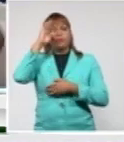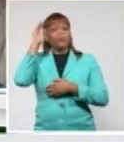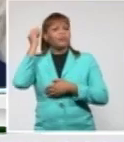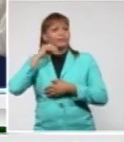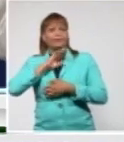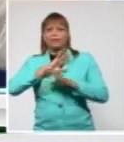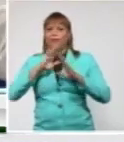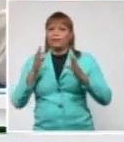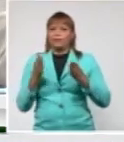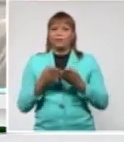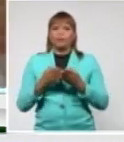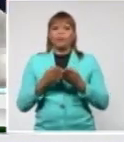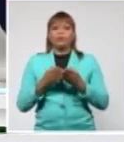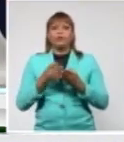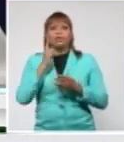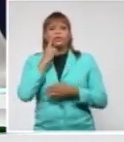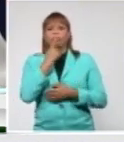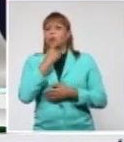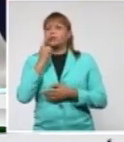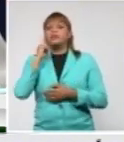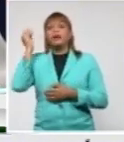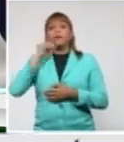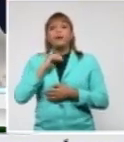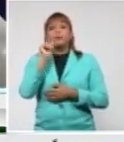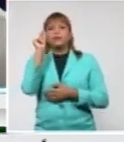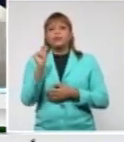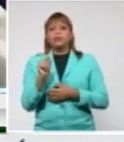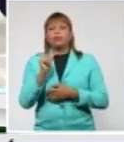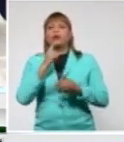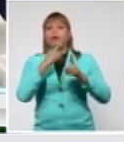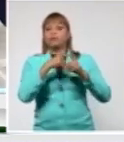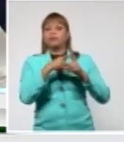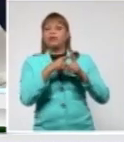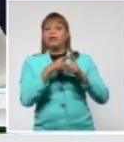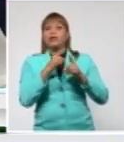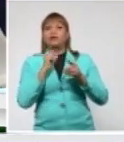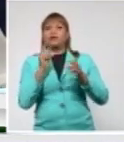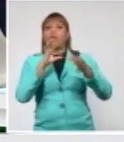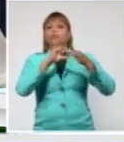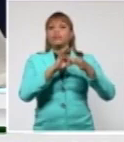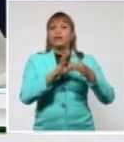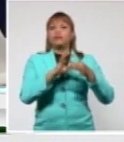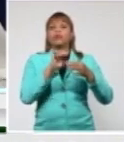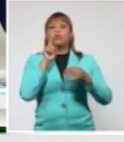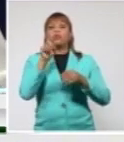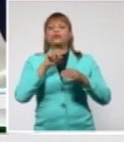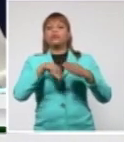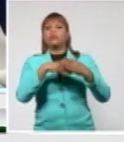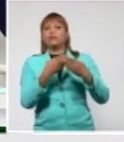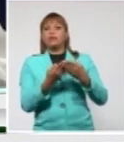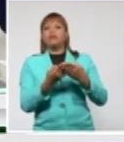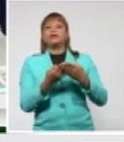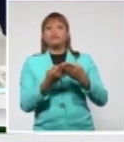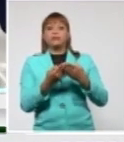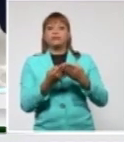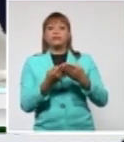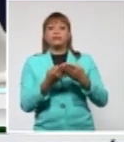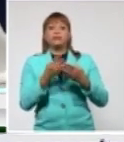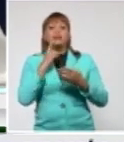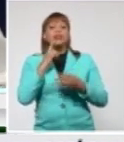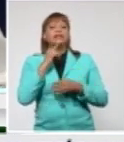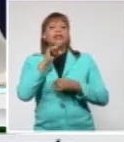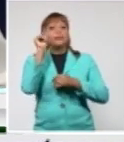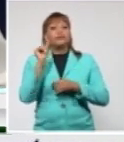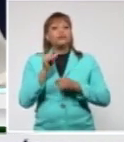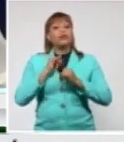under 18 years of age, for a total of 668 children, or pediatric